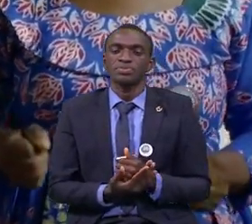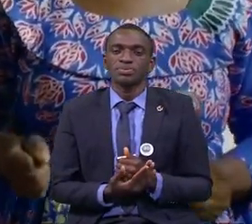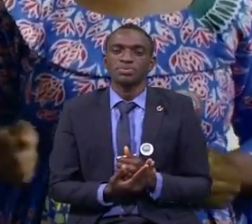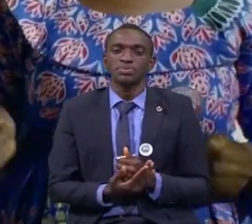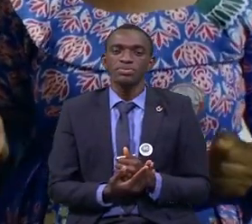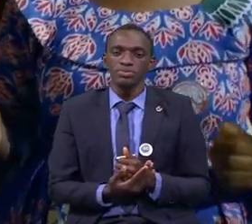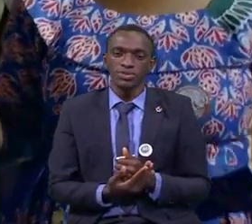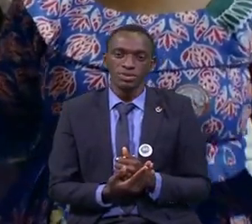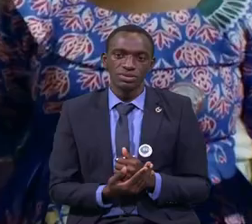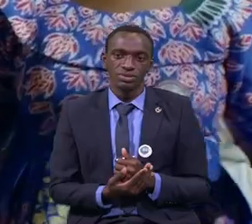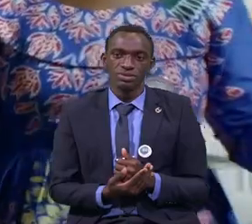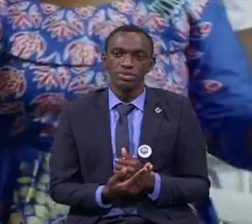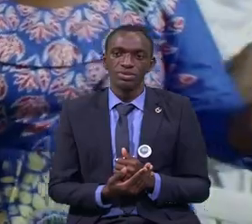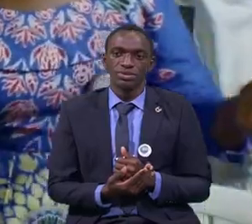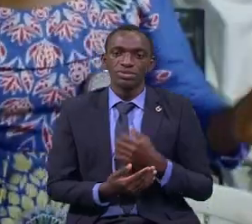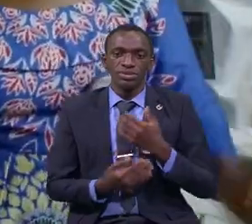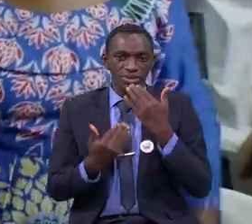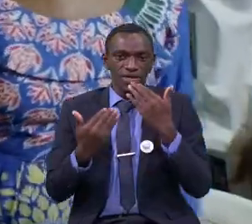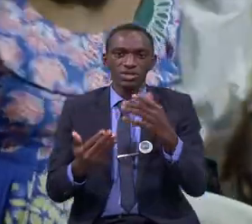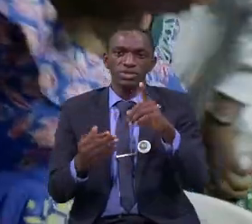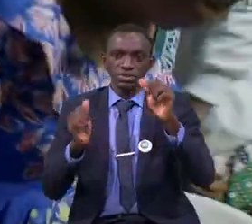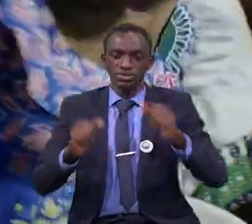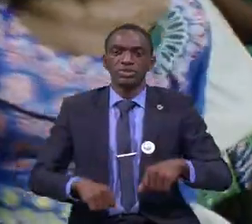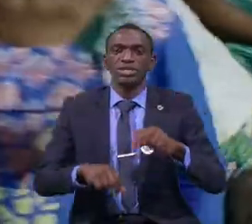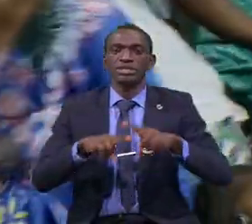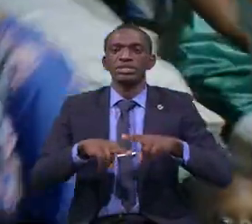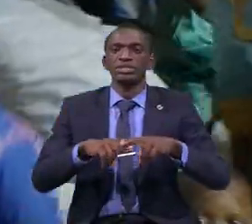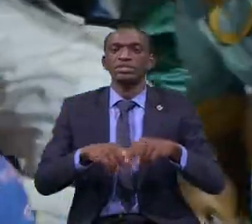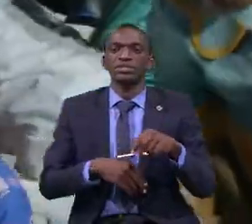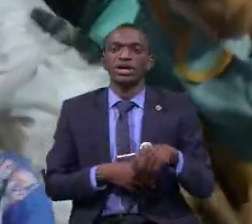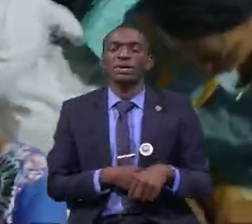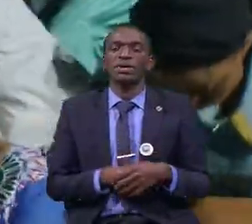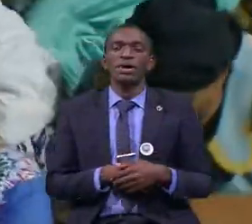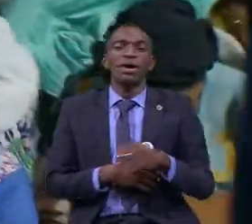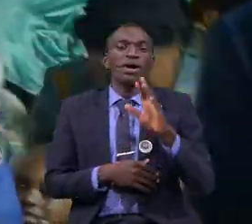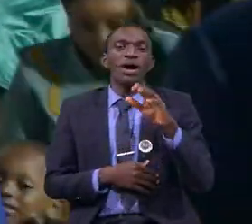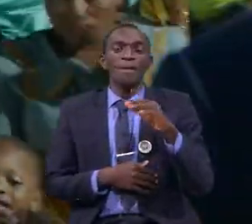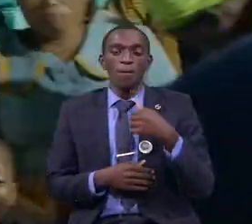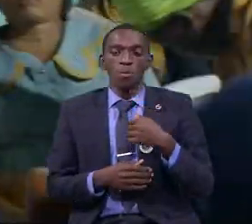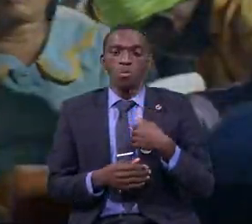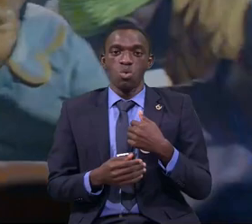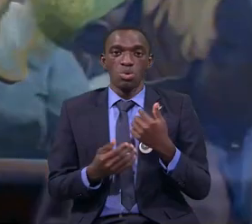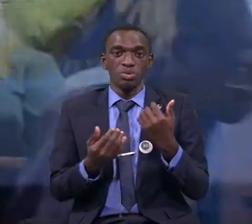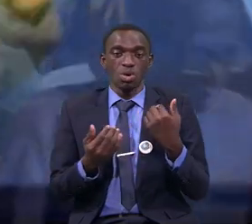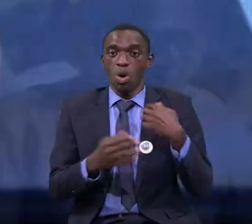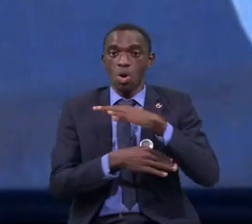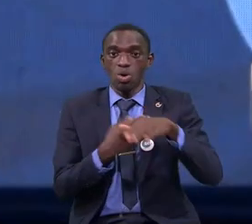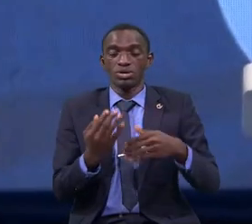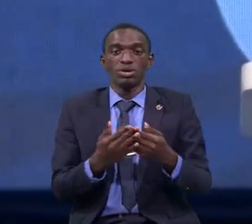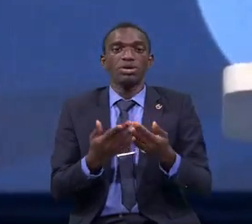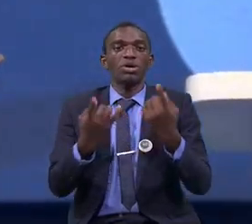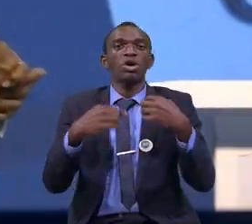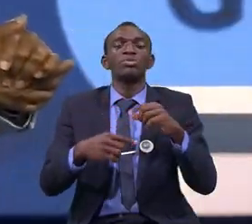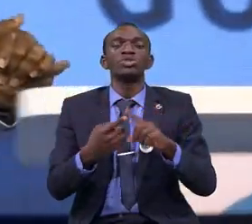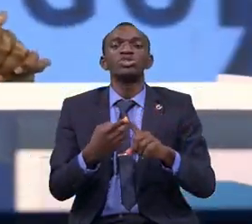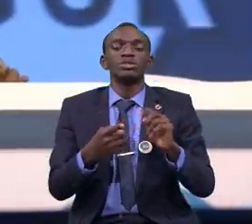God bless you. You can sit down. As we come to a conclusion of the series of